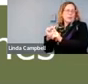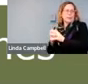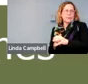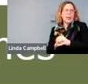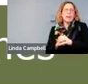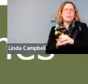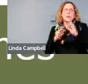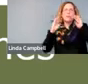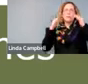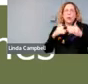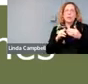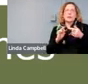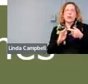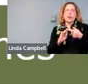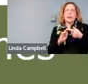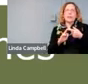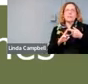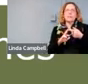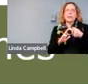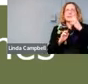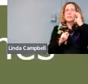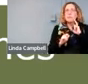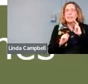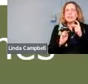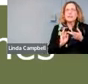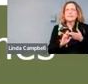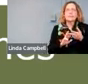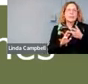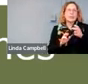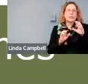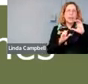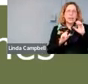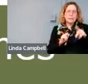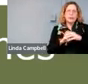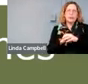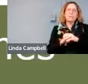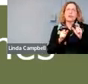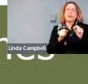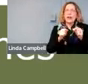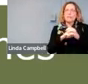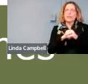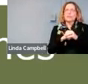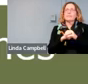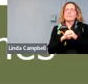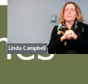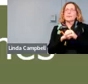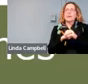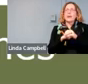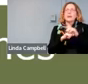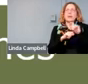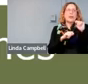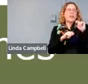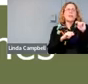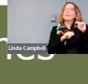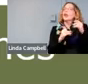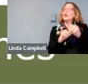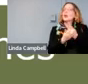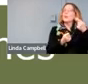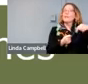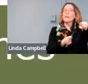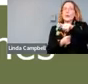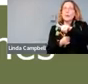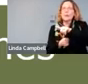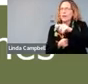I won't speak to each and every one of these, but we'll focus on zebra mussel, shame pickerel,